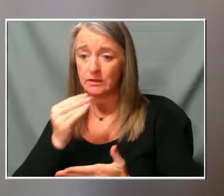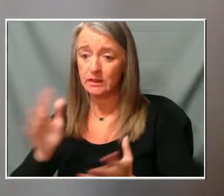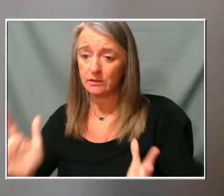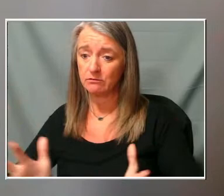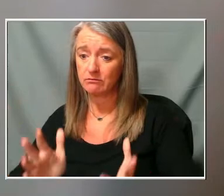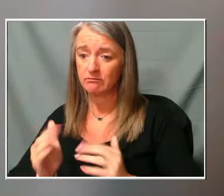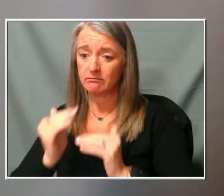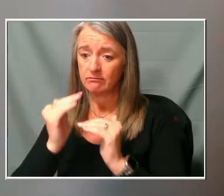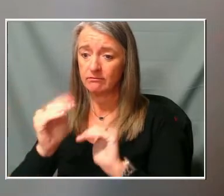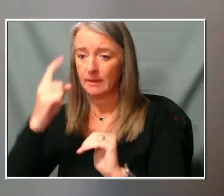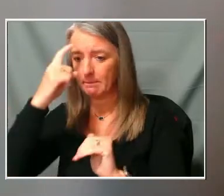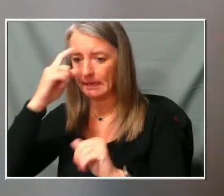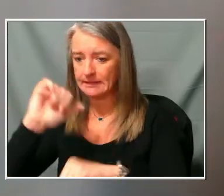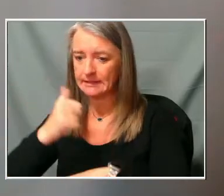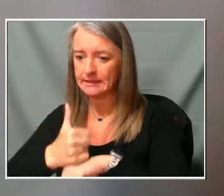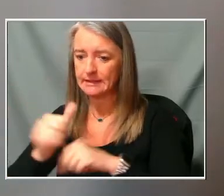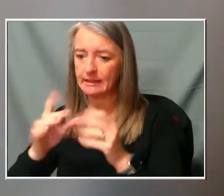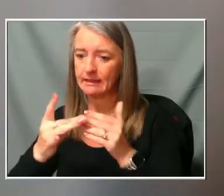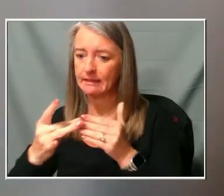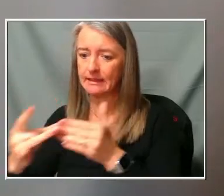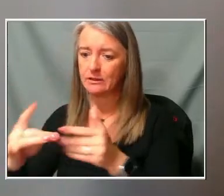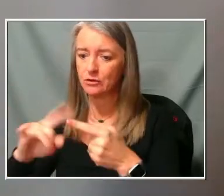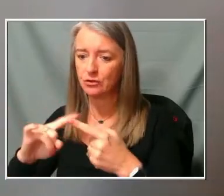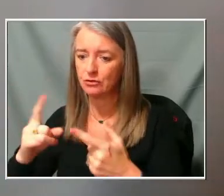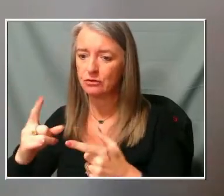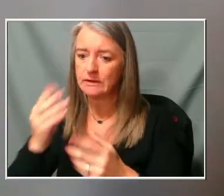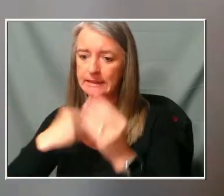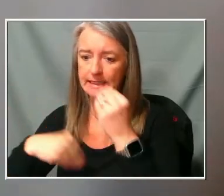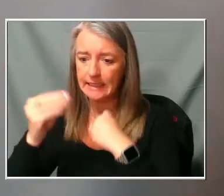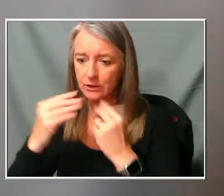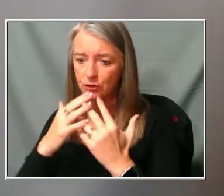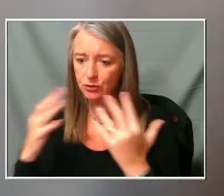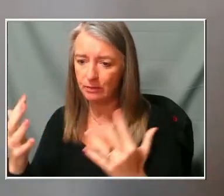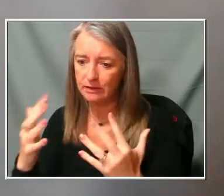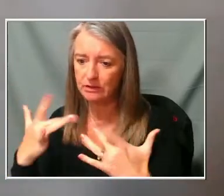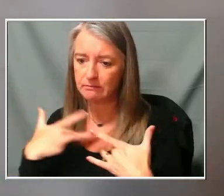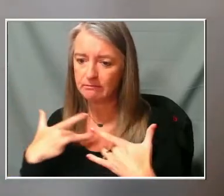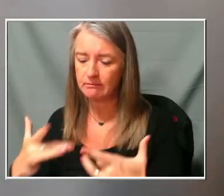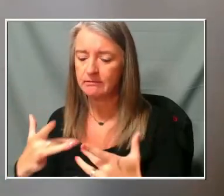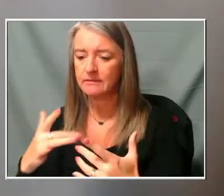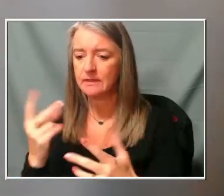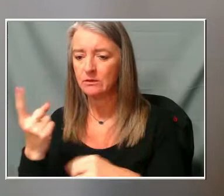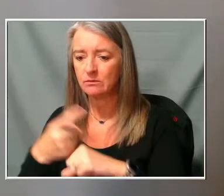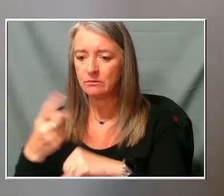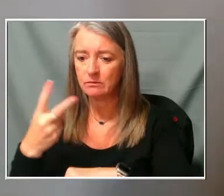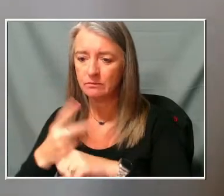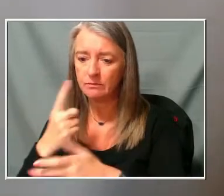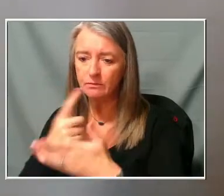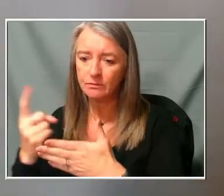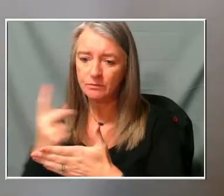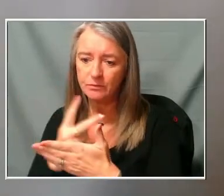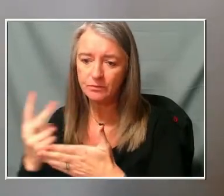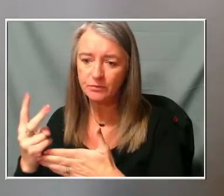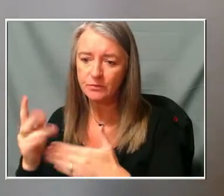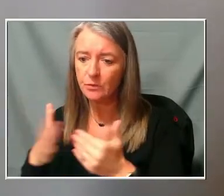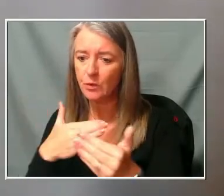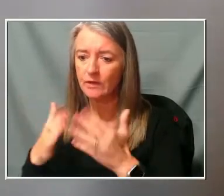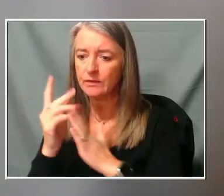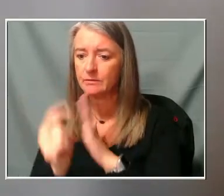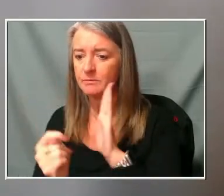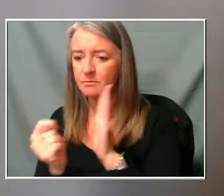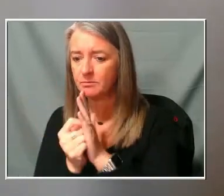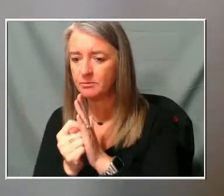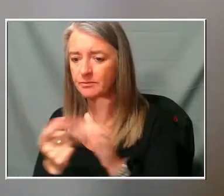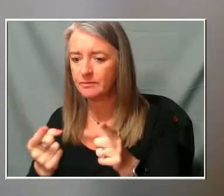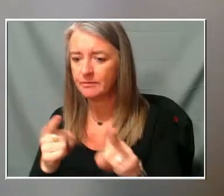a restrictive mindset and leads to overconsumption of those foods, in a couple days, a week, whatever time period goes